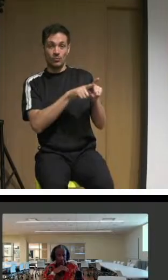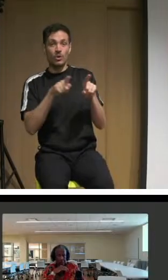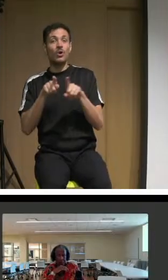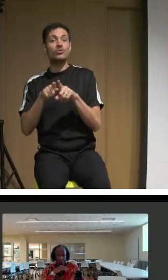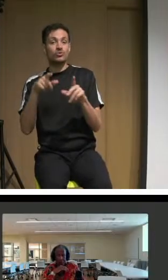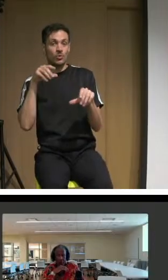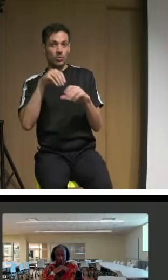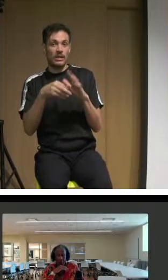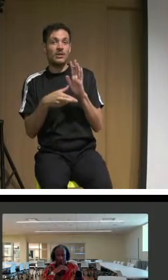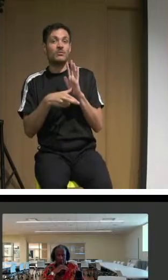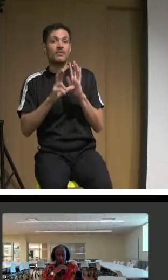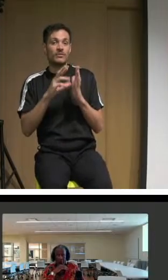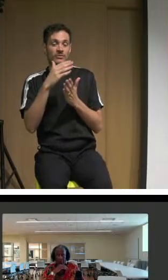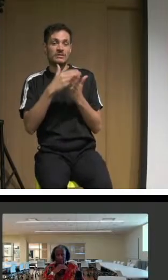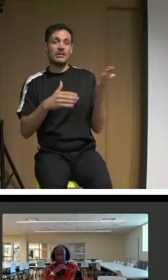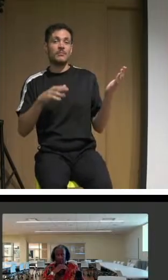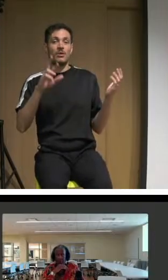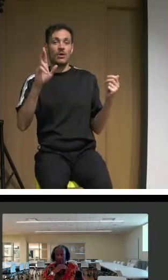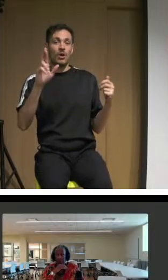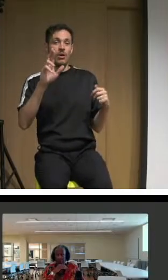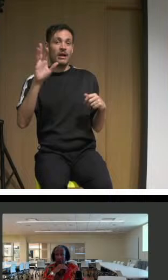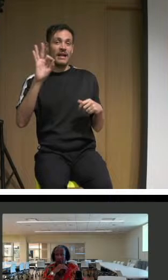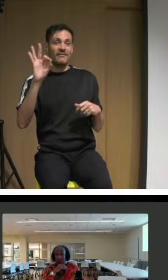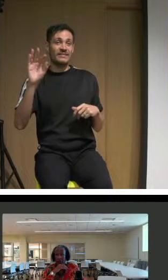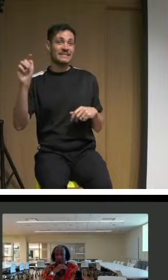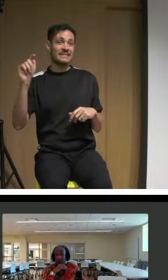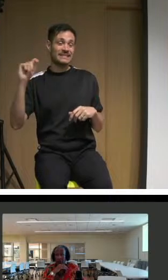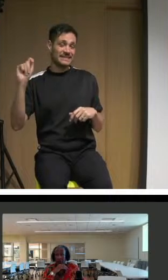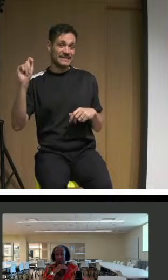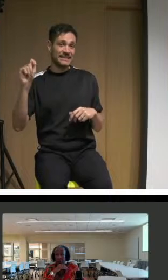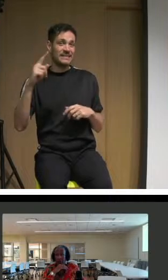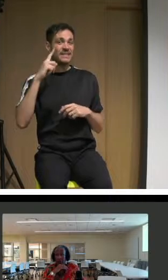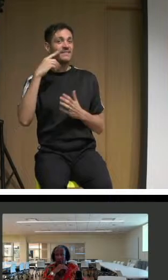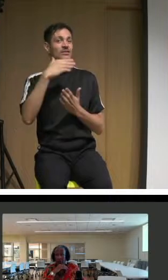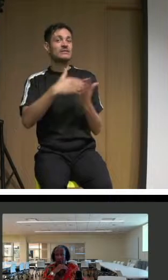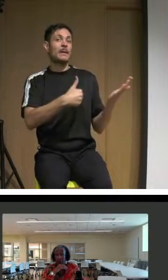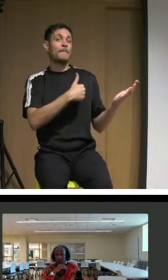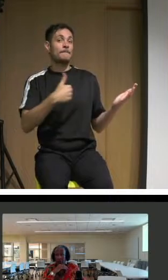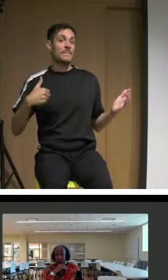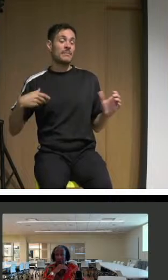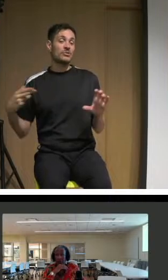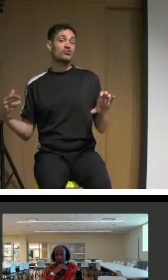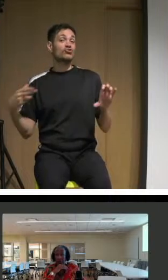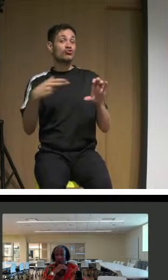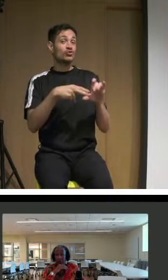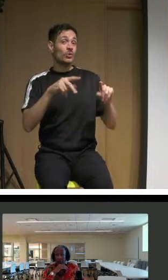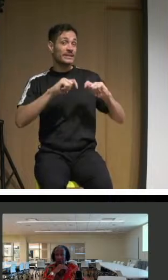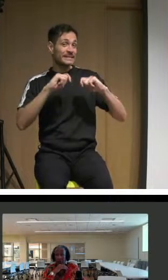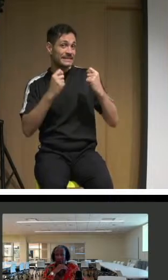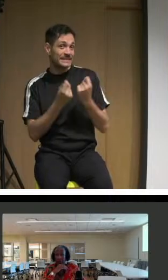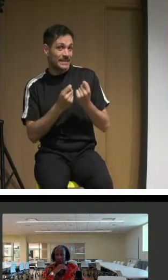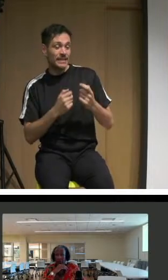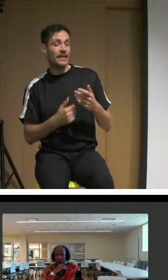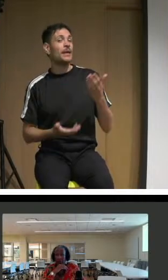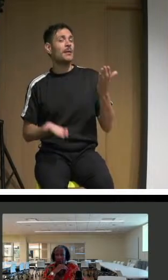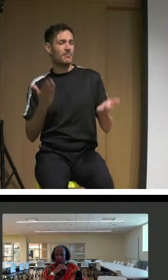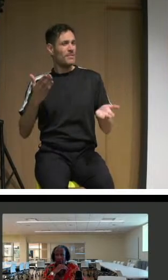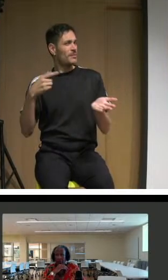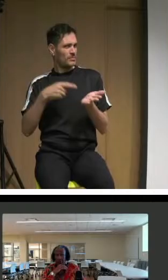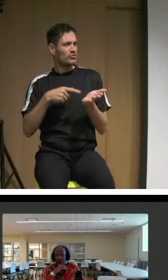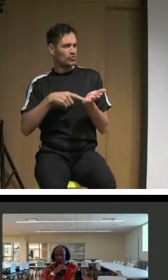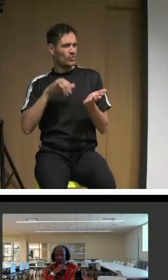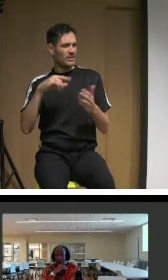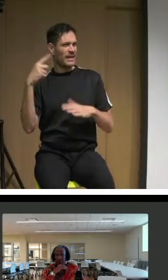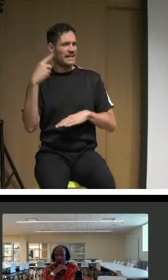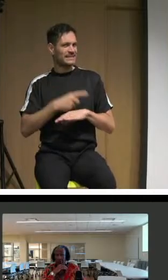some of the RFPs for additional members to join the team, and I believe they might also be due by that date. And